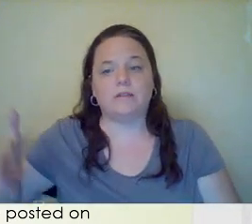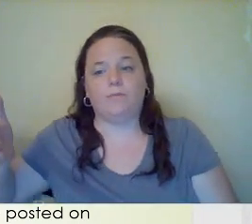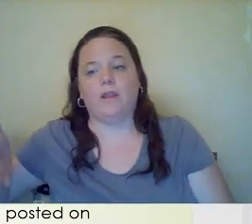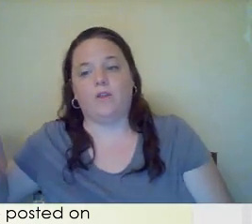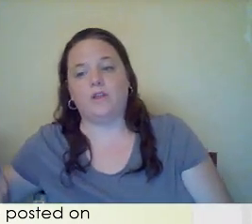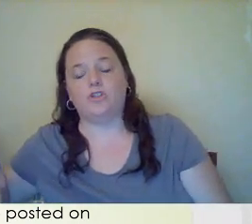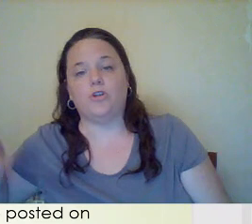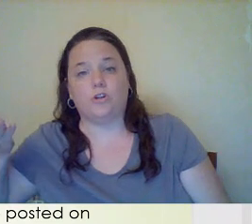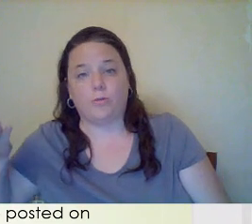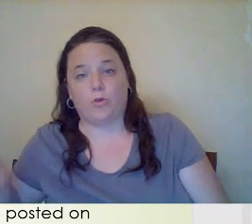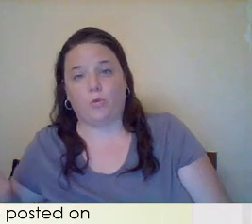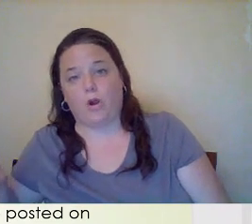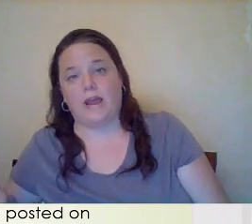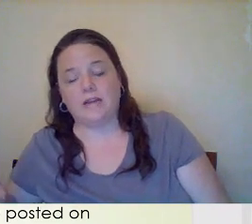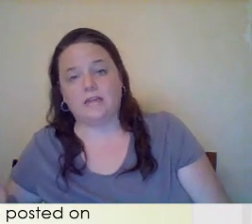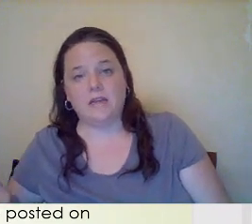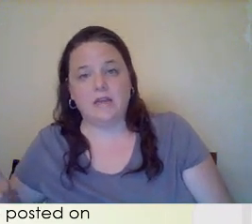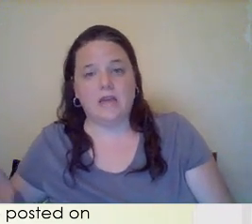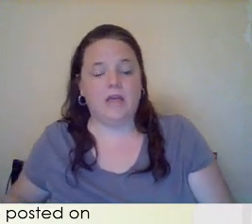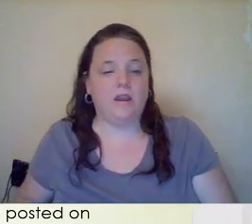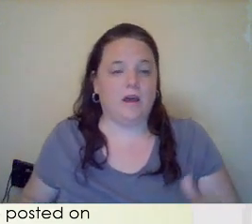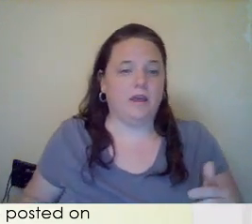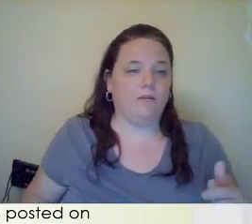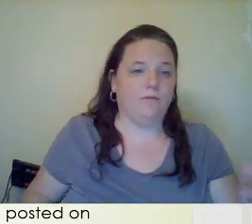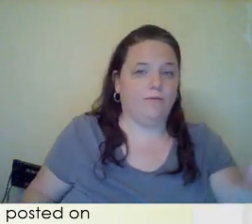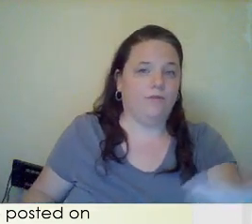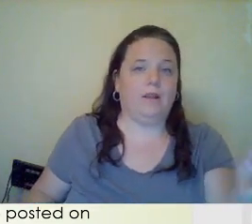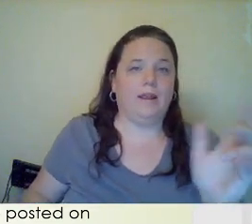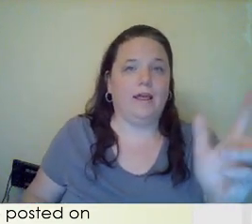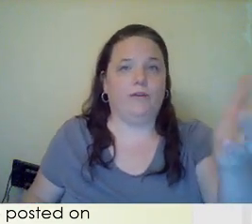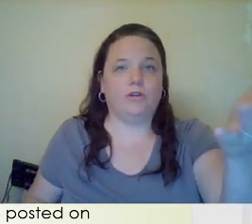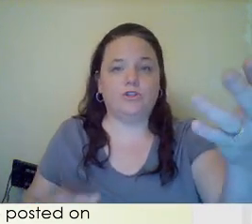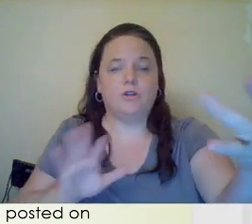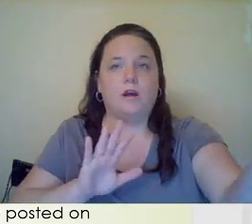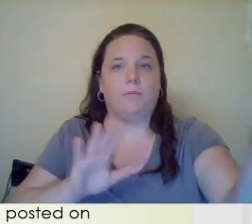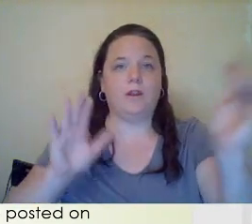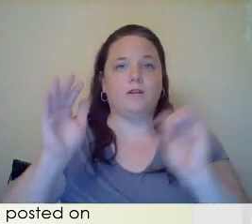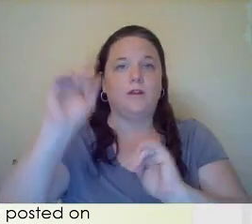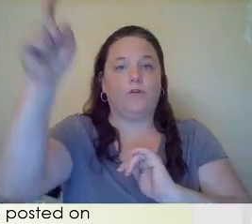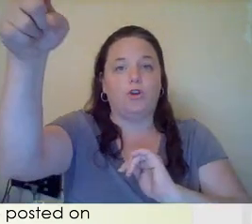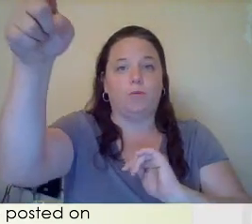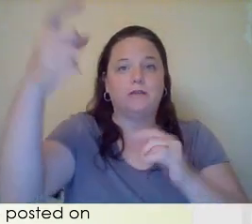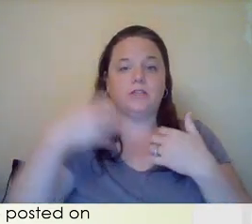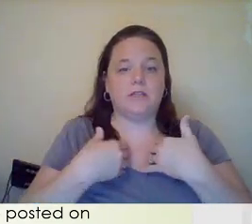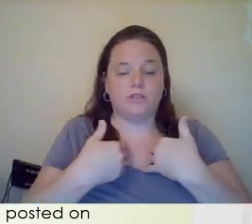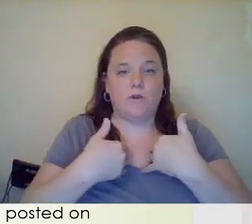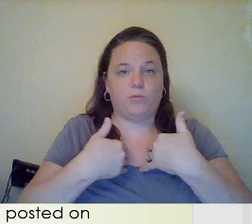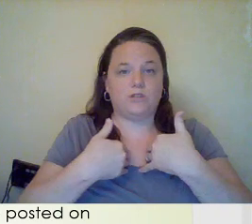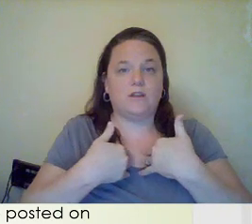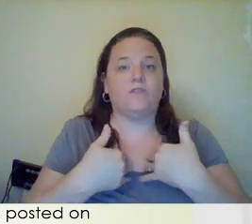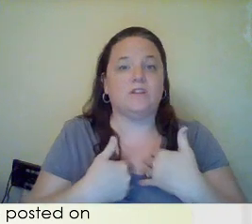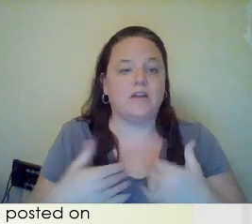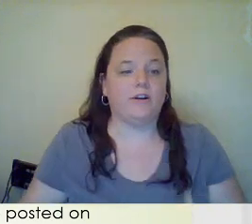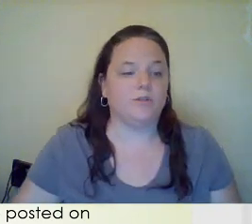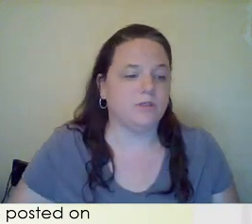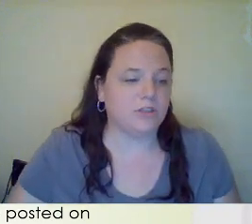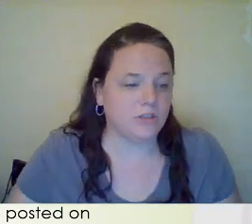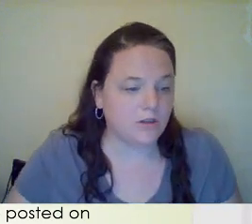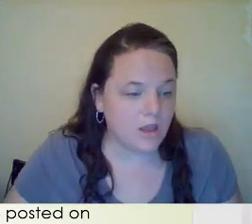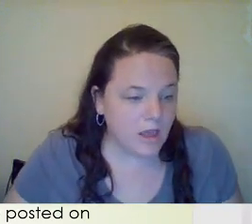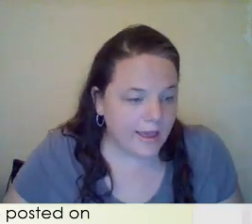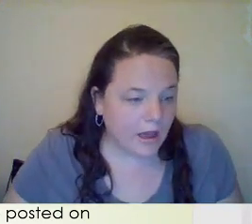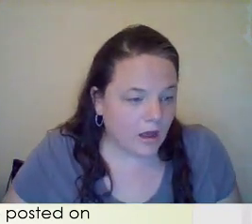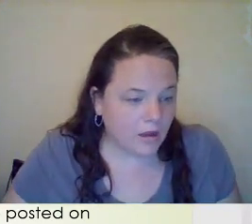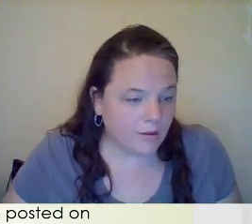someone does something like this, you know they're talking about the right and not the left, because you're not putting yourself in your position. You have to put yourself in the signer's